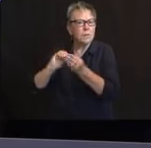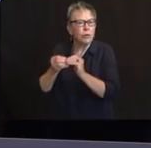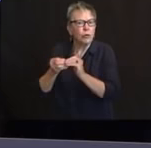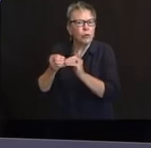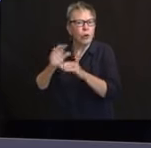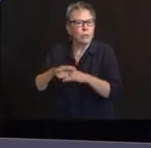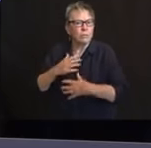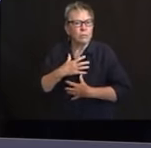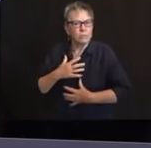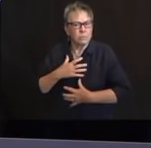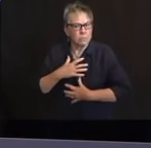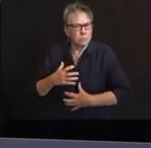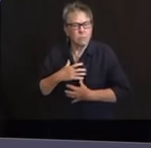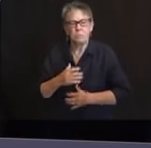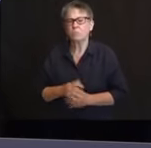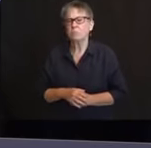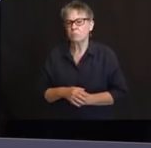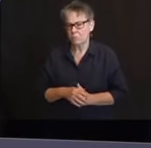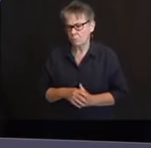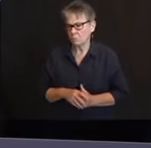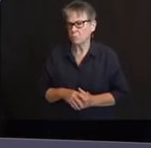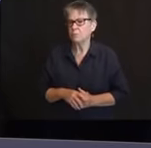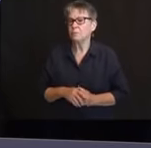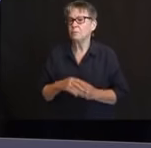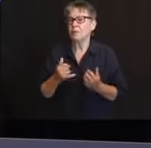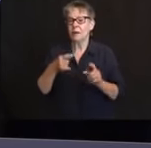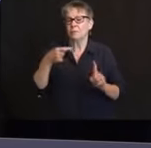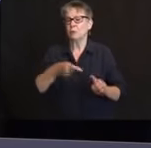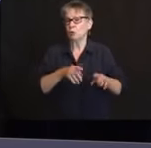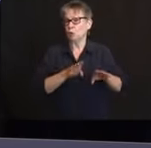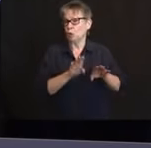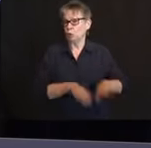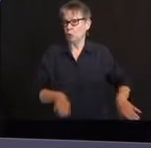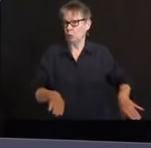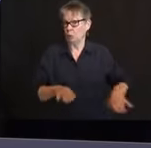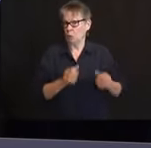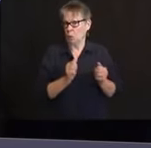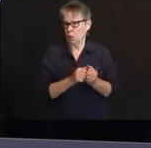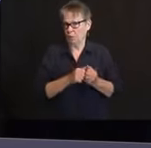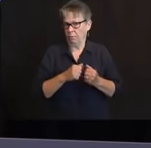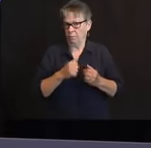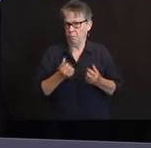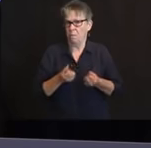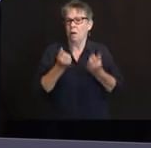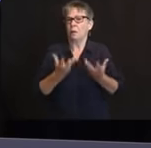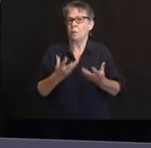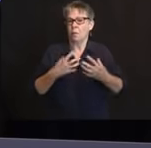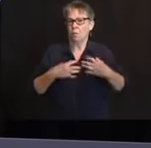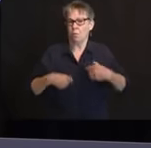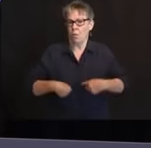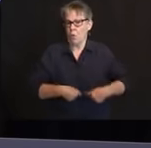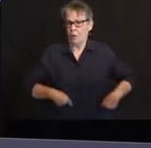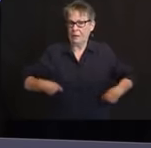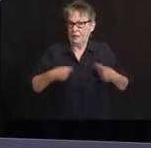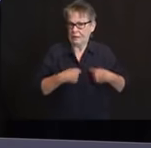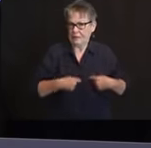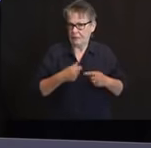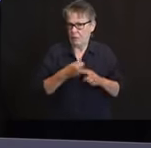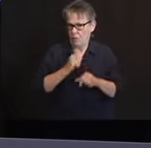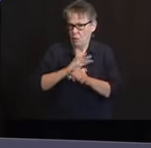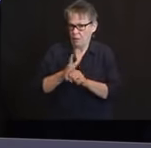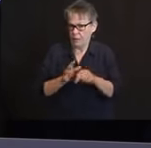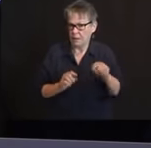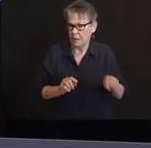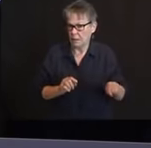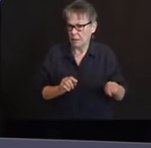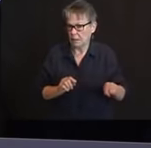Friday. The total remains at 40 cases. The children affected have either tested positive for active